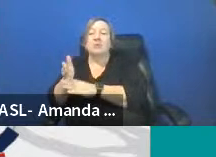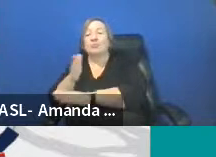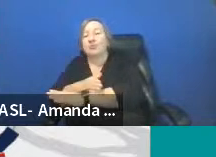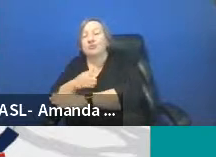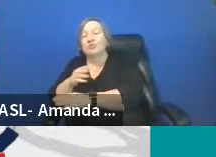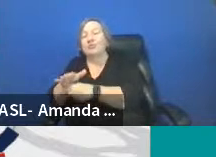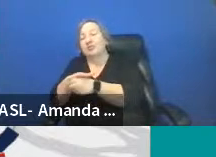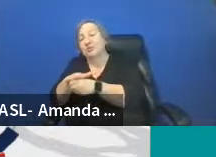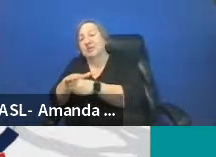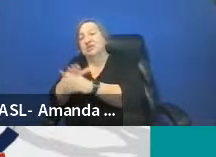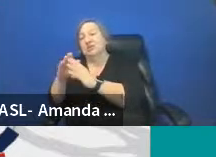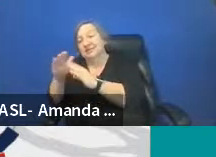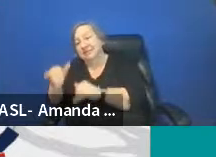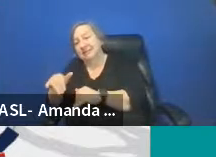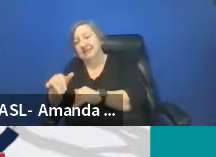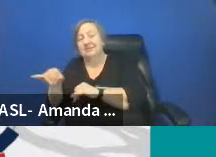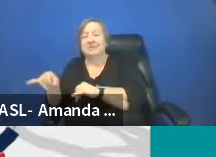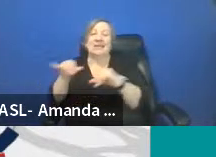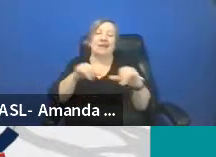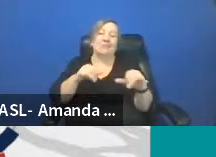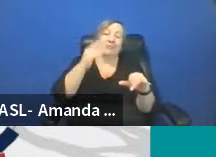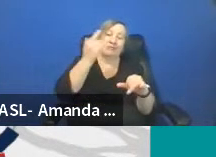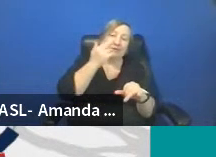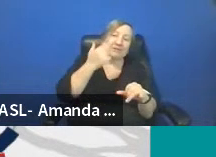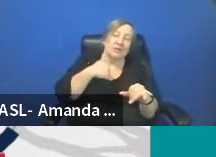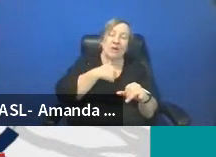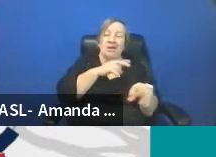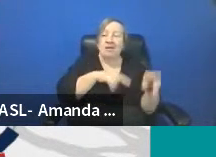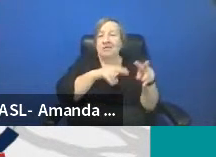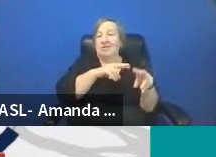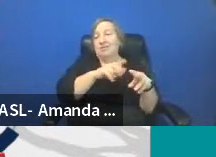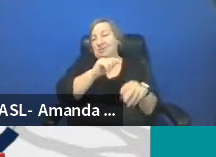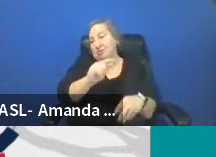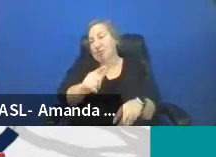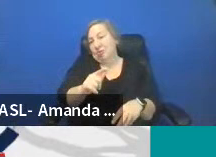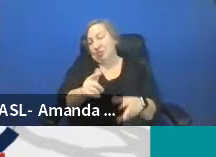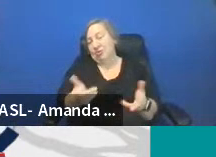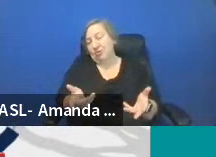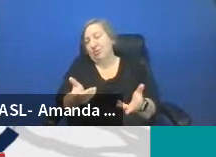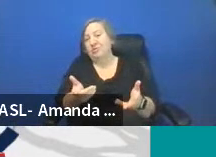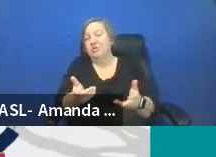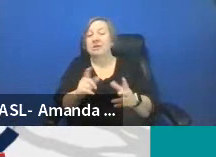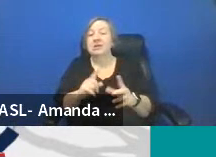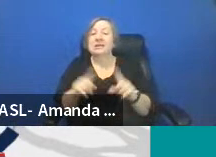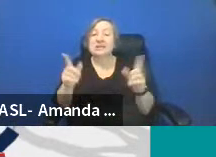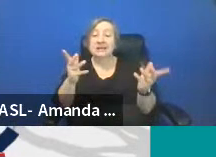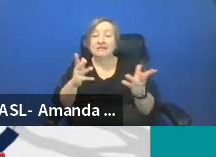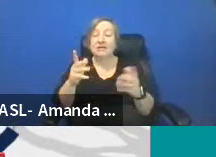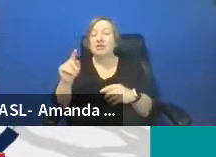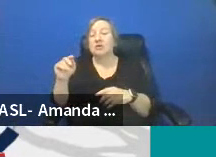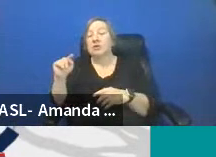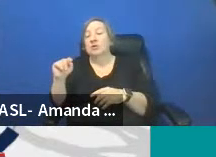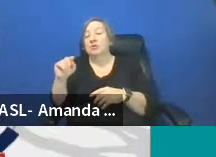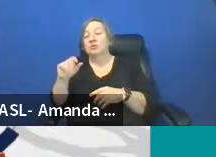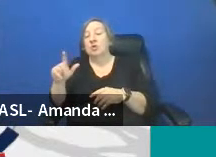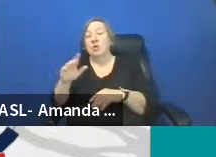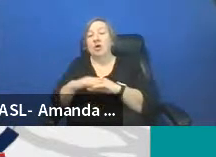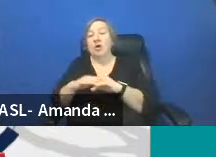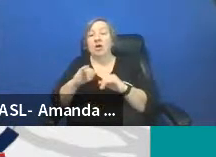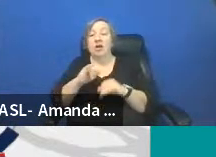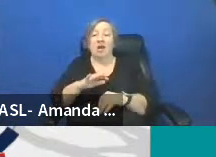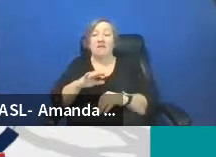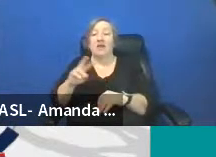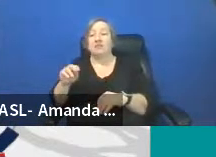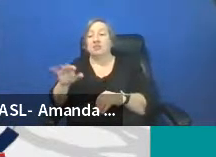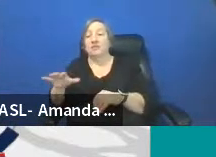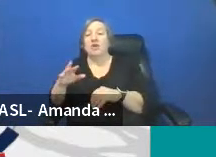some of the same reasons that IBR is looking at tolling. The difference is that the tolling along I-5 and 205, which is called